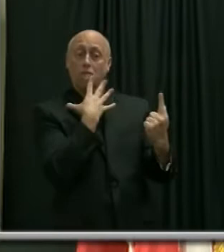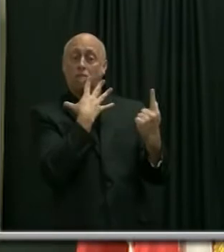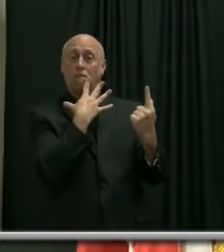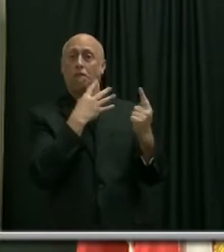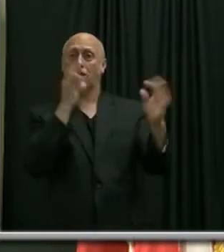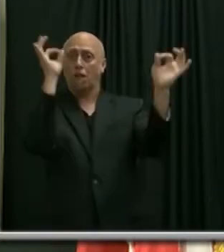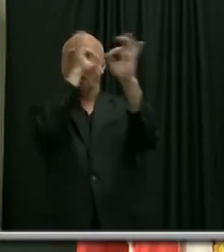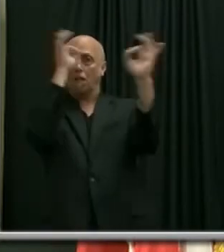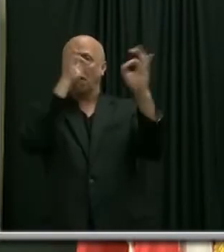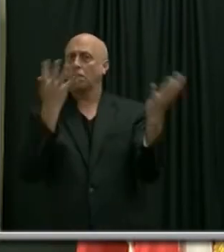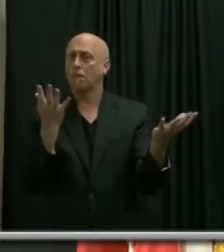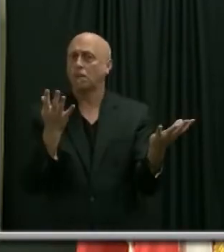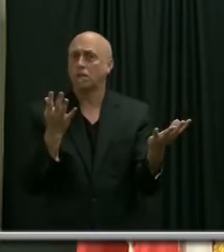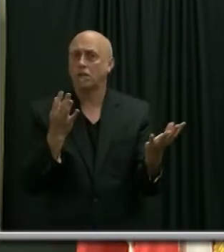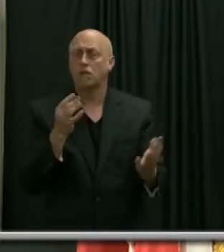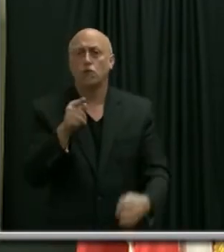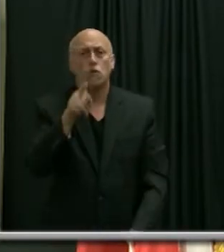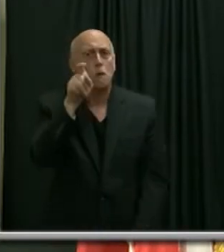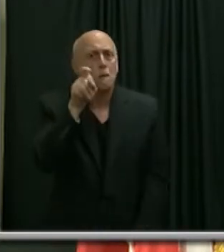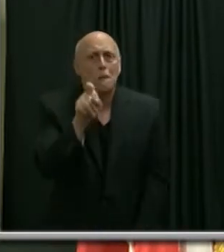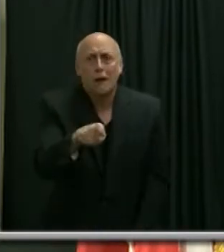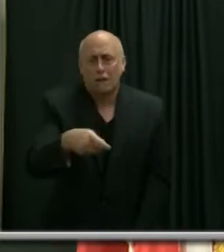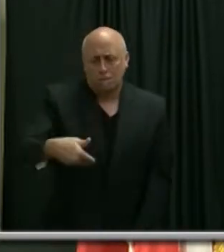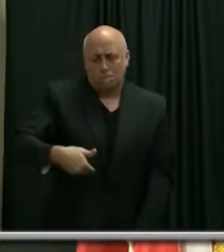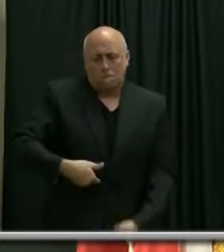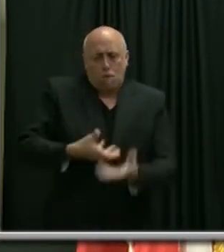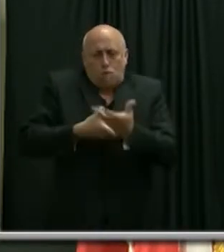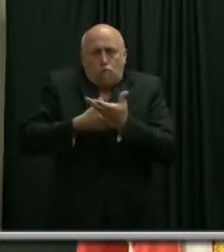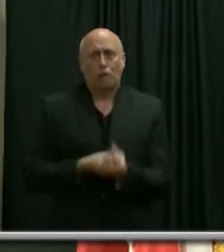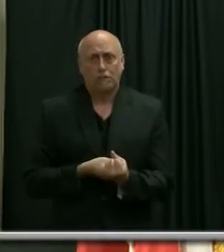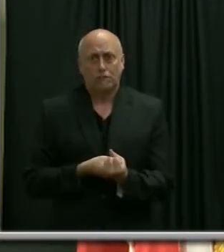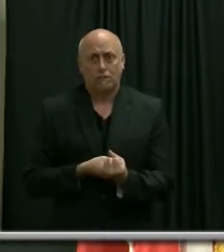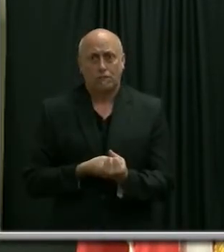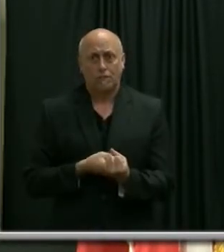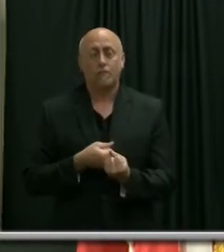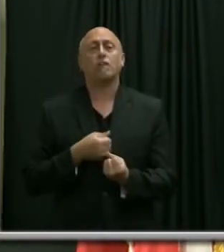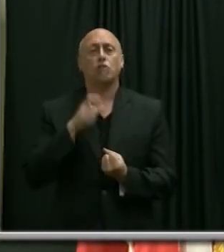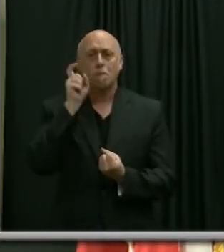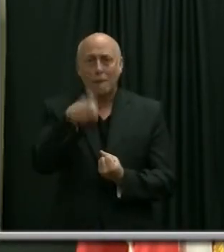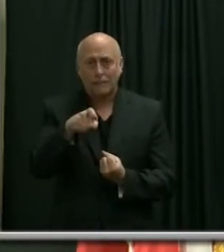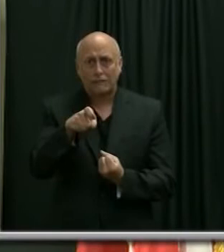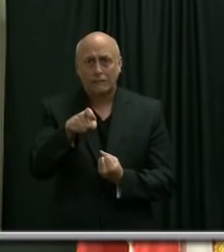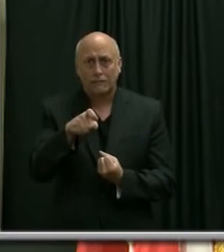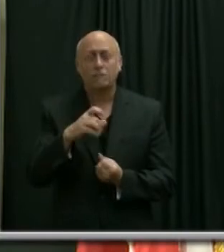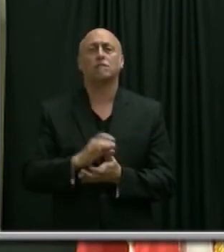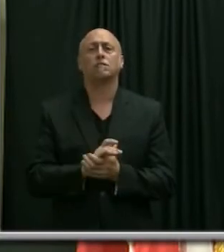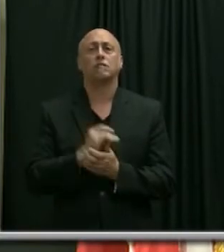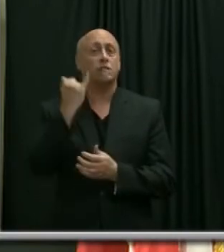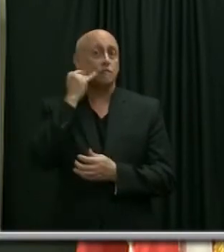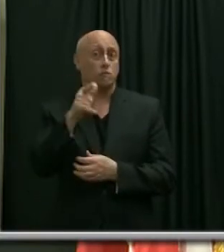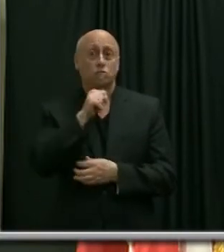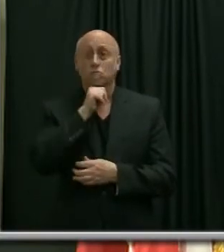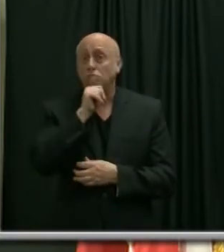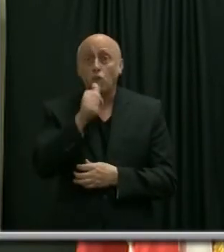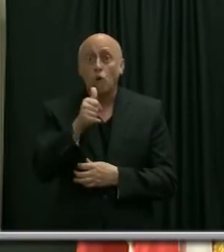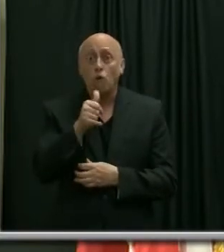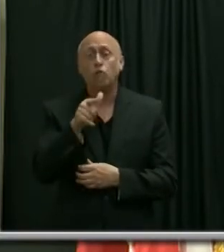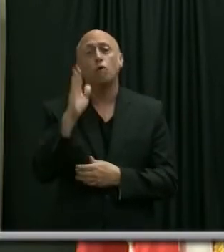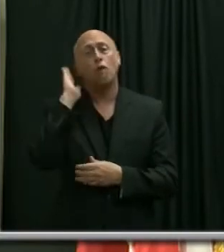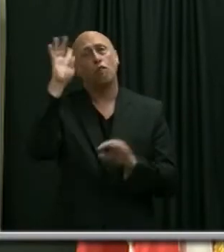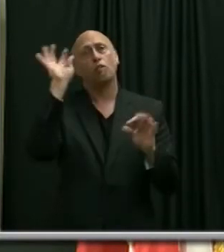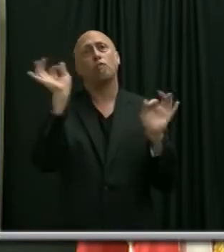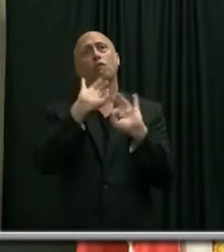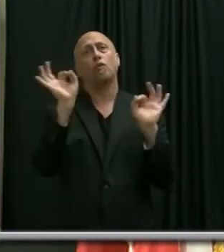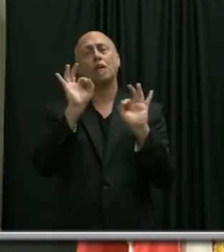believe that, because if we don't believe that, we're not going to take the safer at home order in a way that we should.